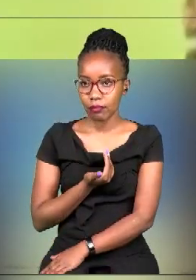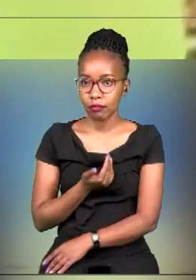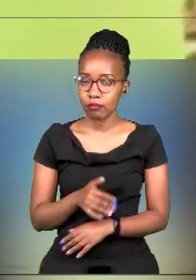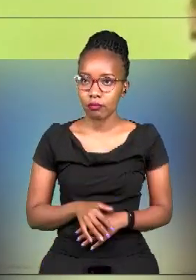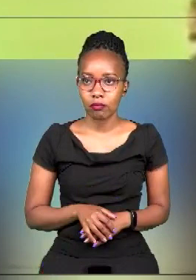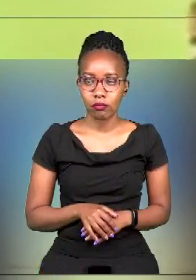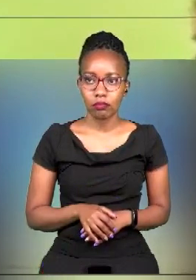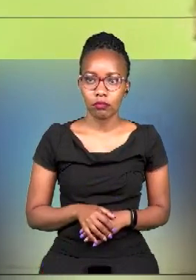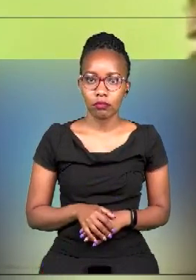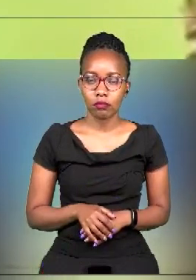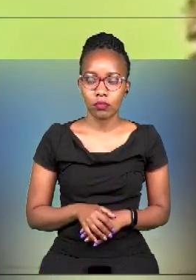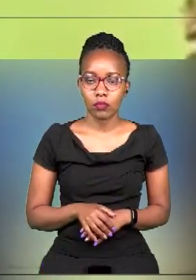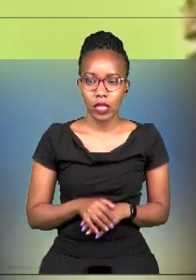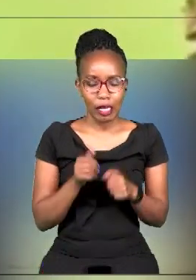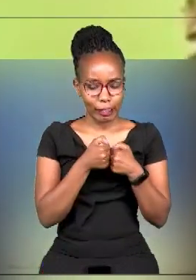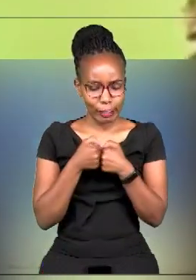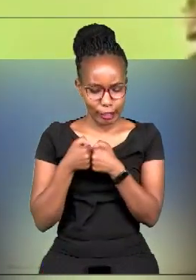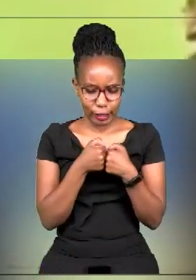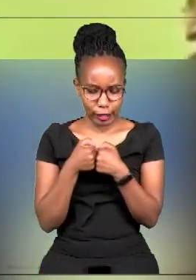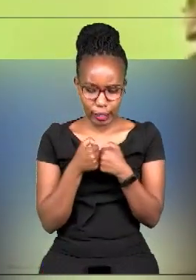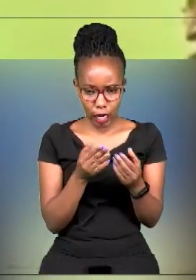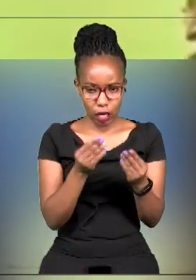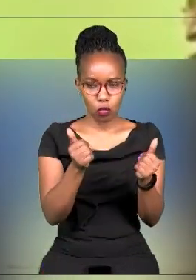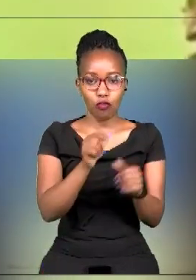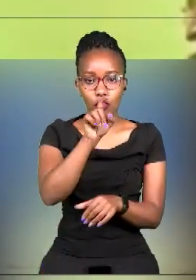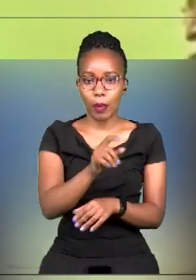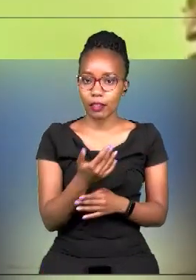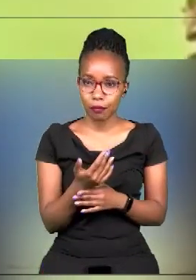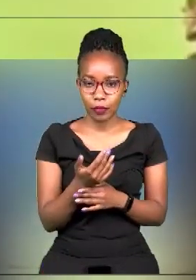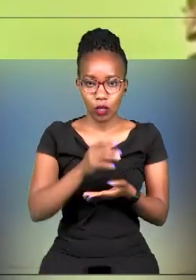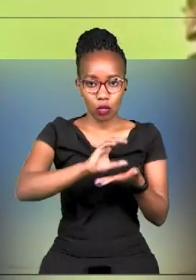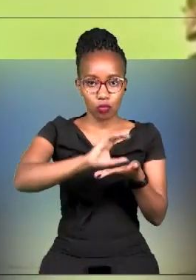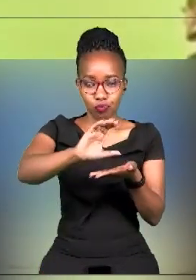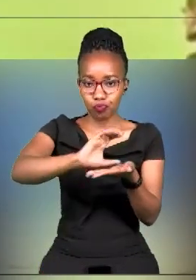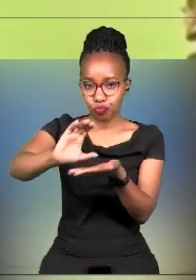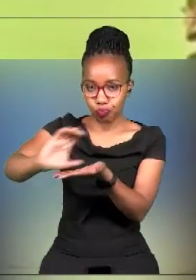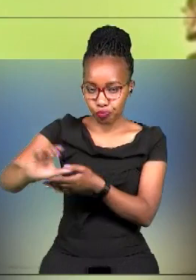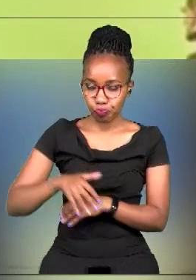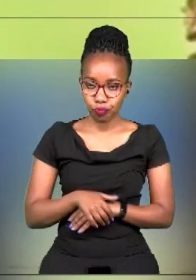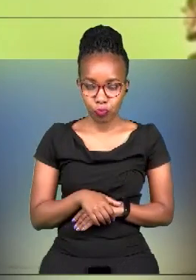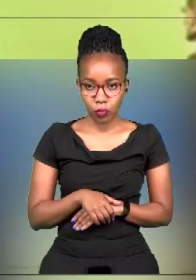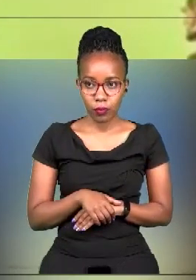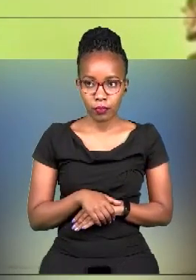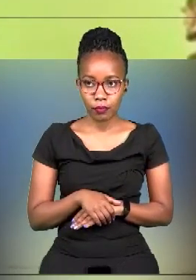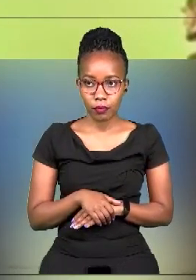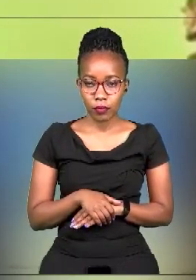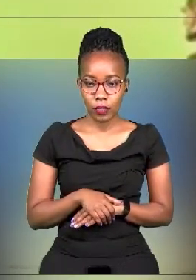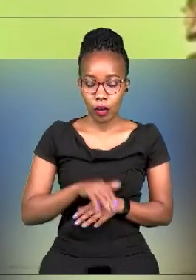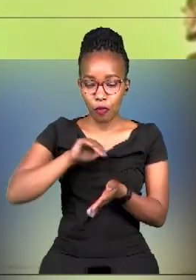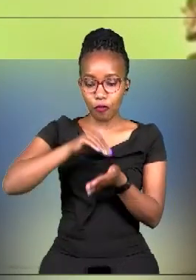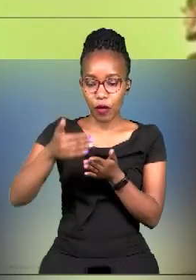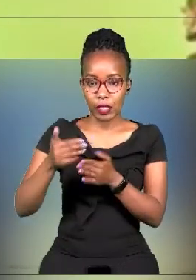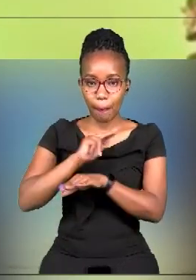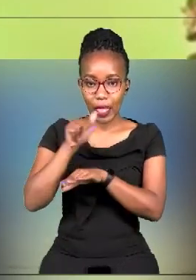We must also overcome the challenge of insufficient allocation and delays in disbursement of funds by the